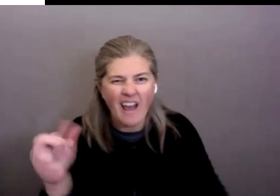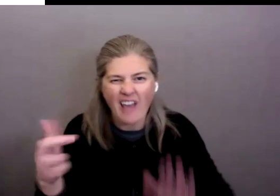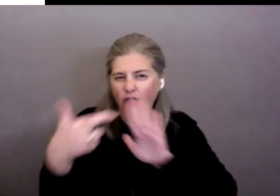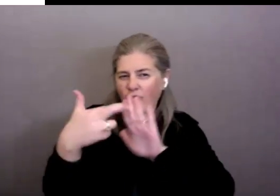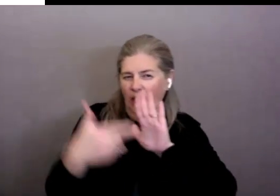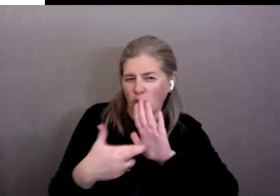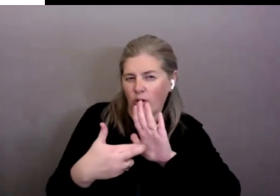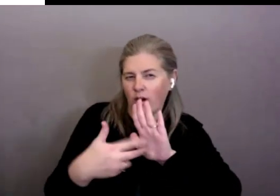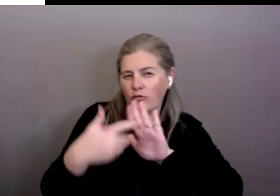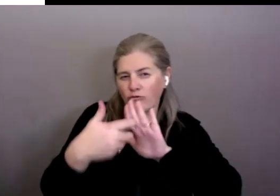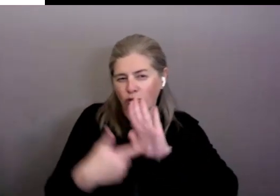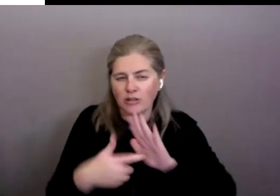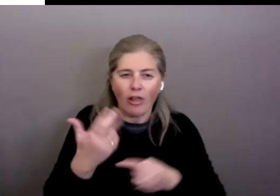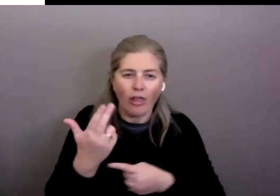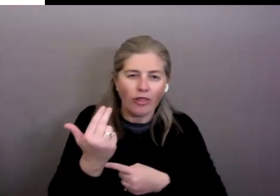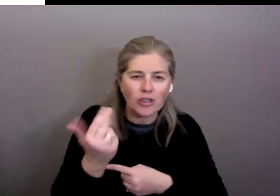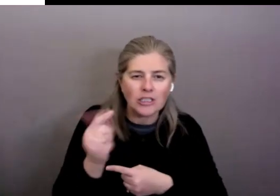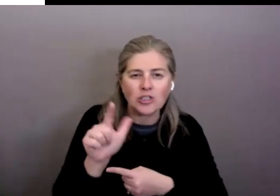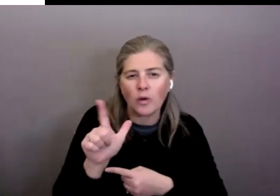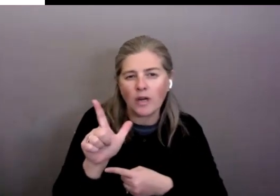provision 1321.9